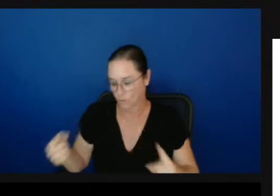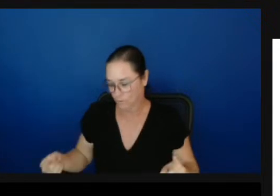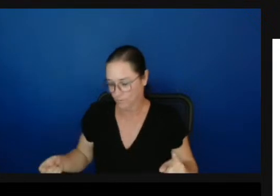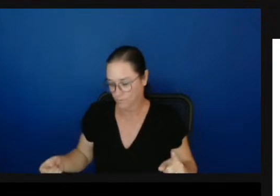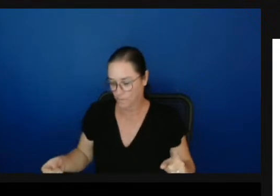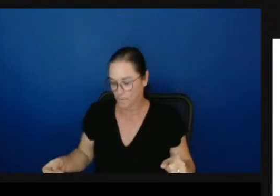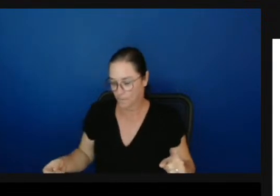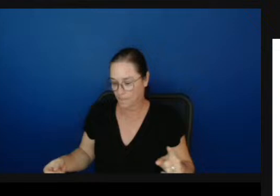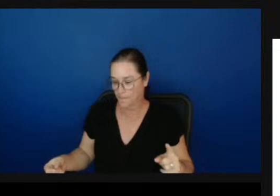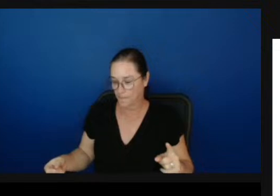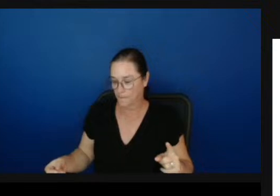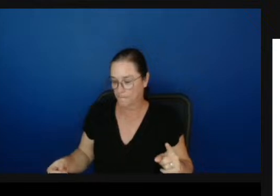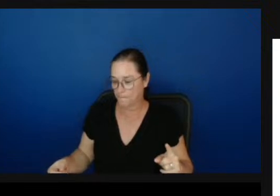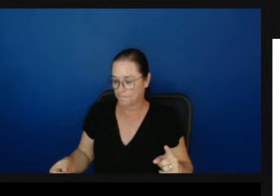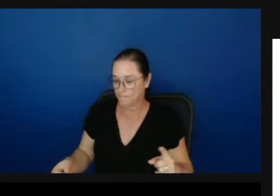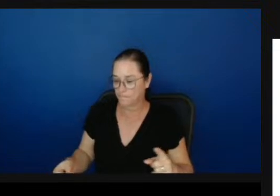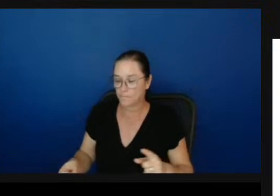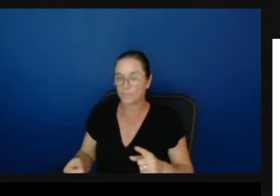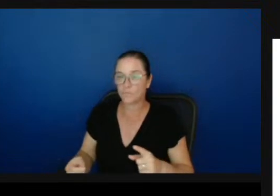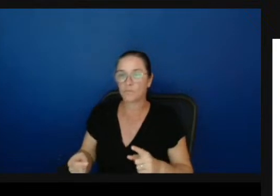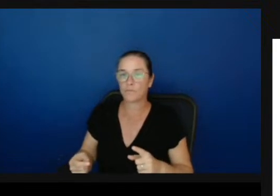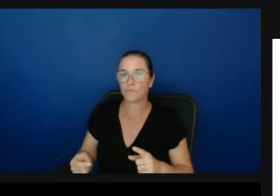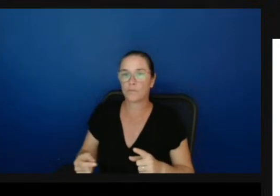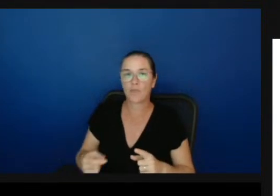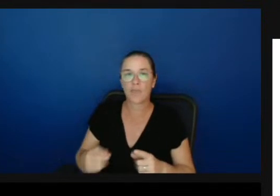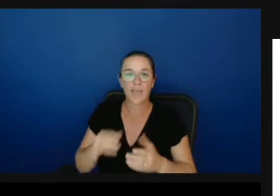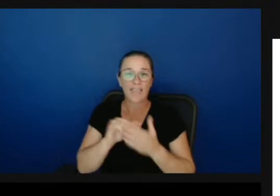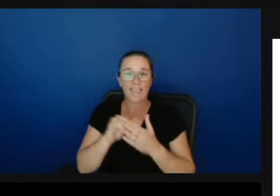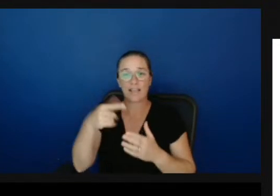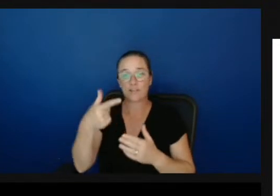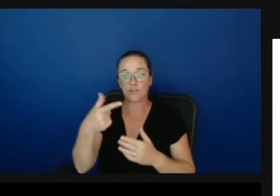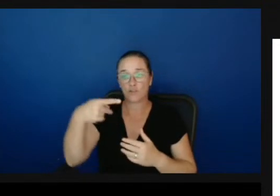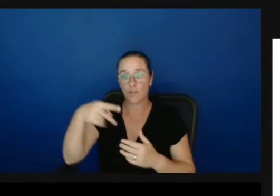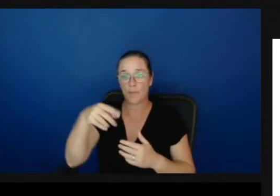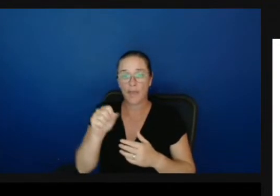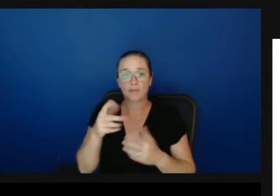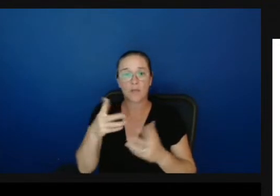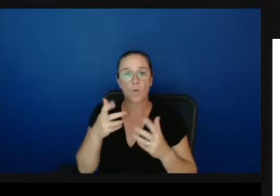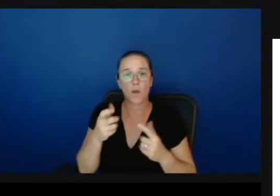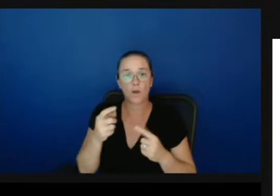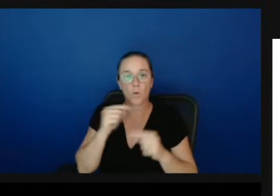So that's the GPS as complete as we can make it. I want to pull back up to the